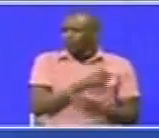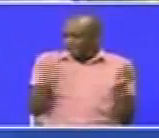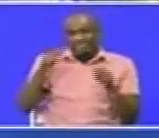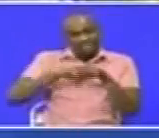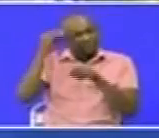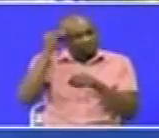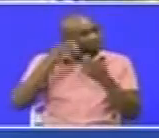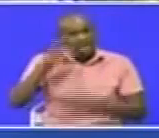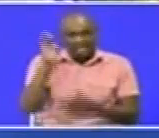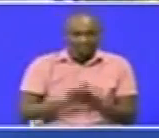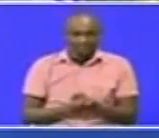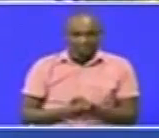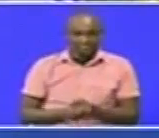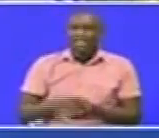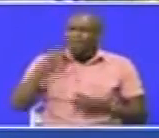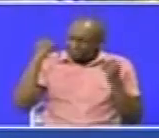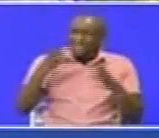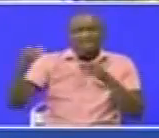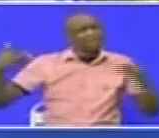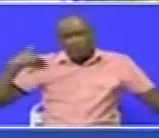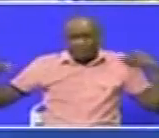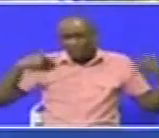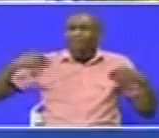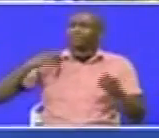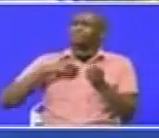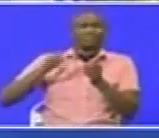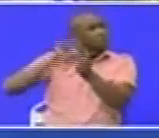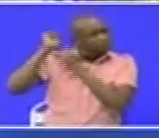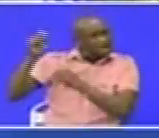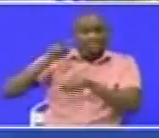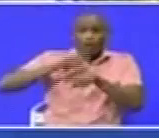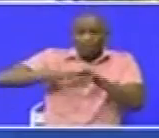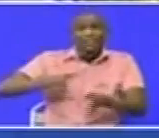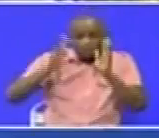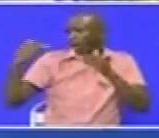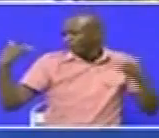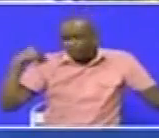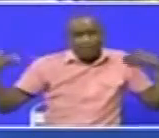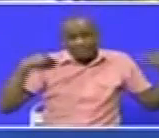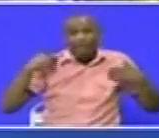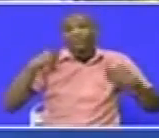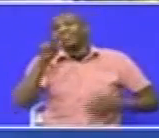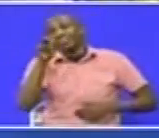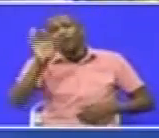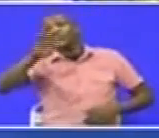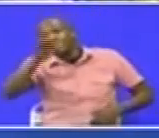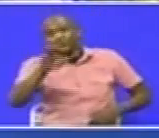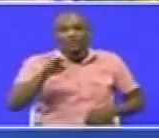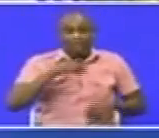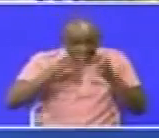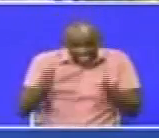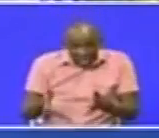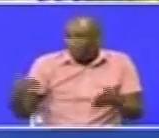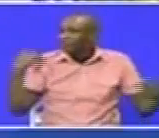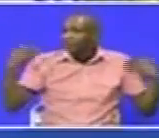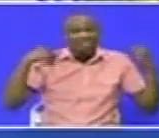performance. Haya ni wengi sana wanasumbua, najua natoka mbali, sasa unawapata kwa njia na kusumbua. Lakini saa hii, hakuwa mwanasumbua,